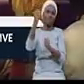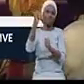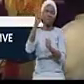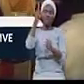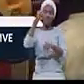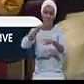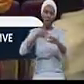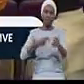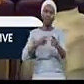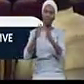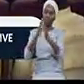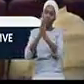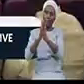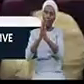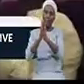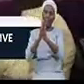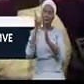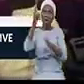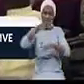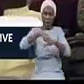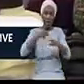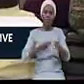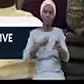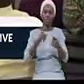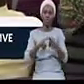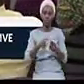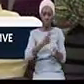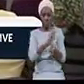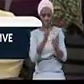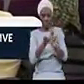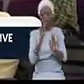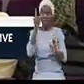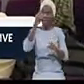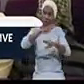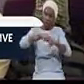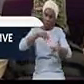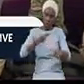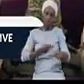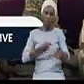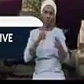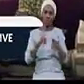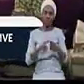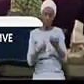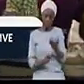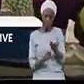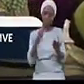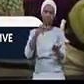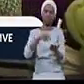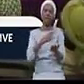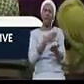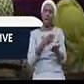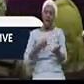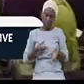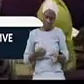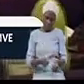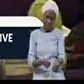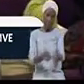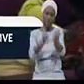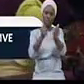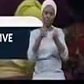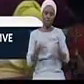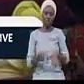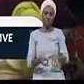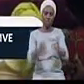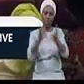to prayer. He calls us to repentance. He calls us to rising up and following the way and the